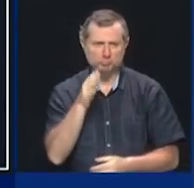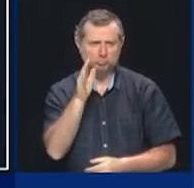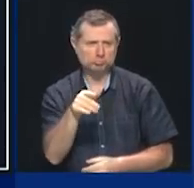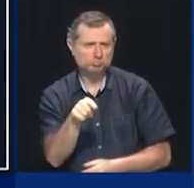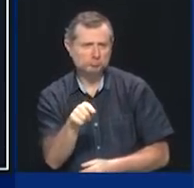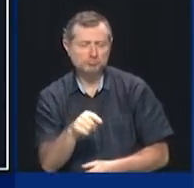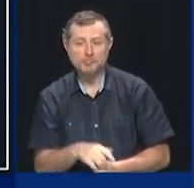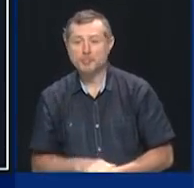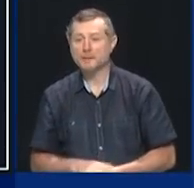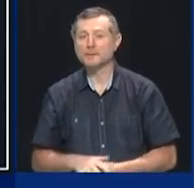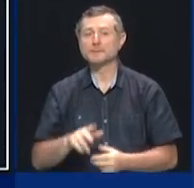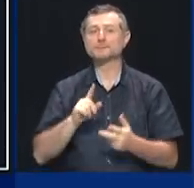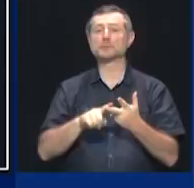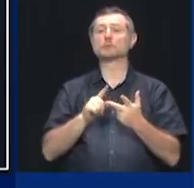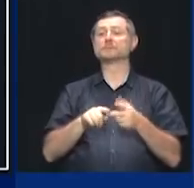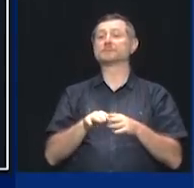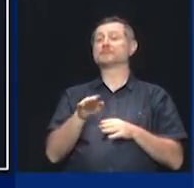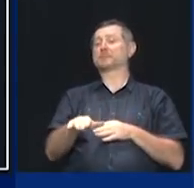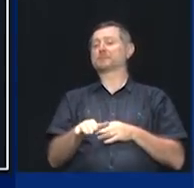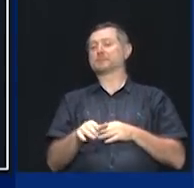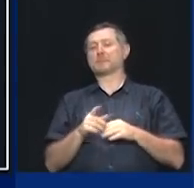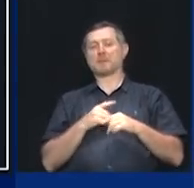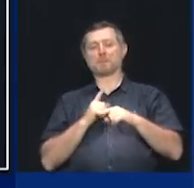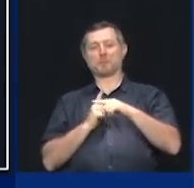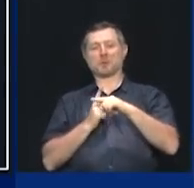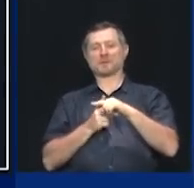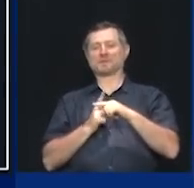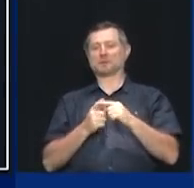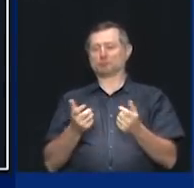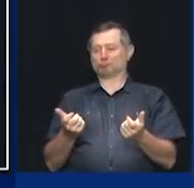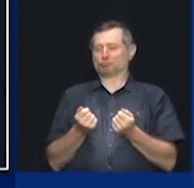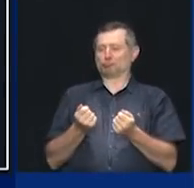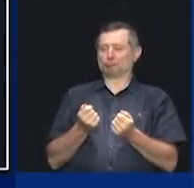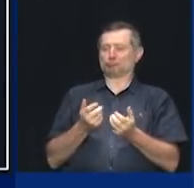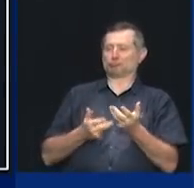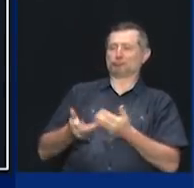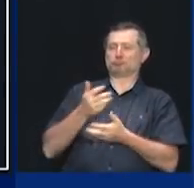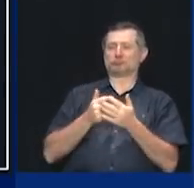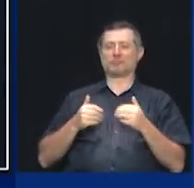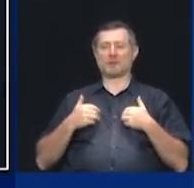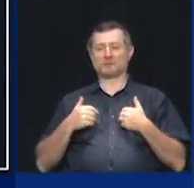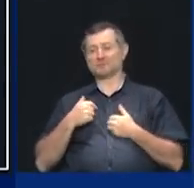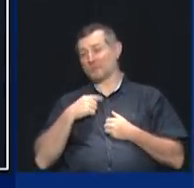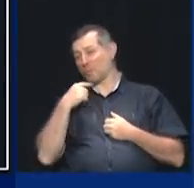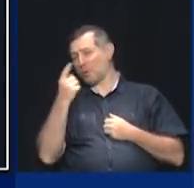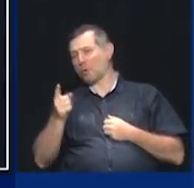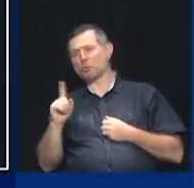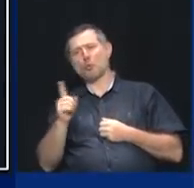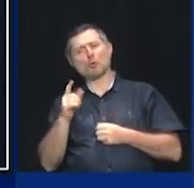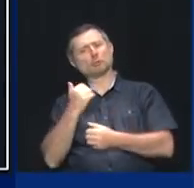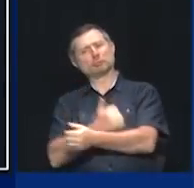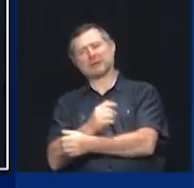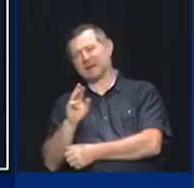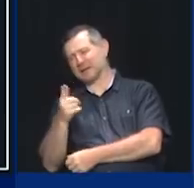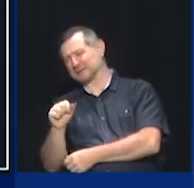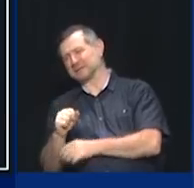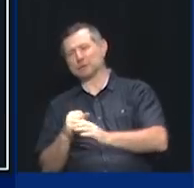Step three is positive engagement. Don't do this, don't do that, don't take drugs, don't shoot. Yeah, okay.